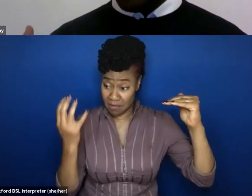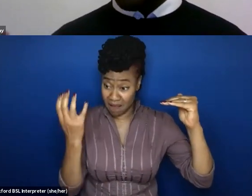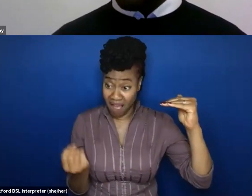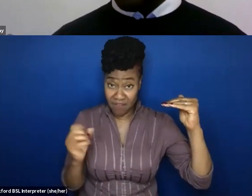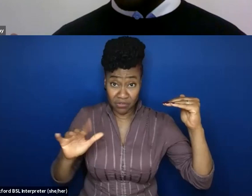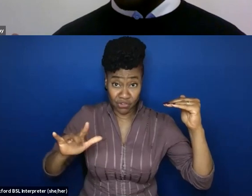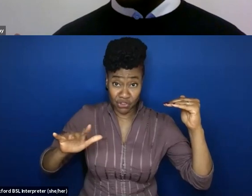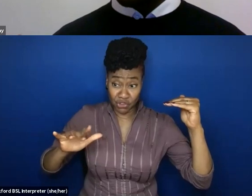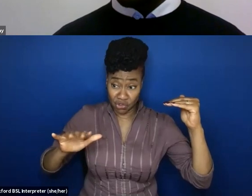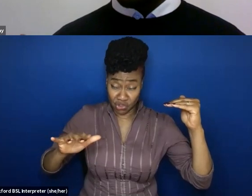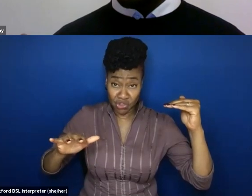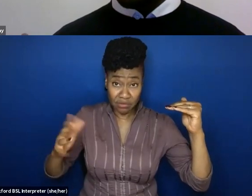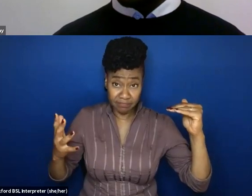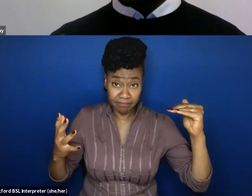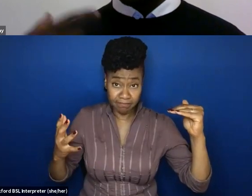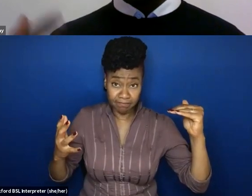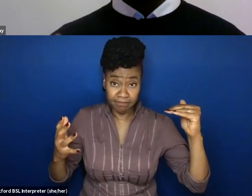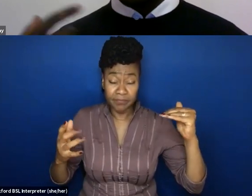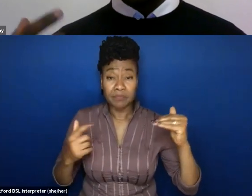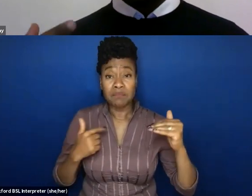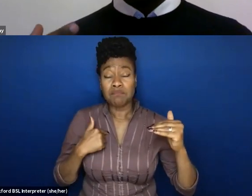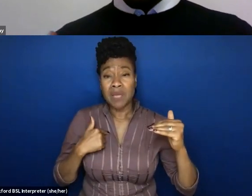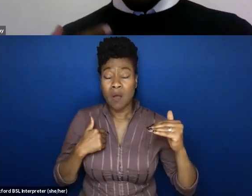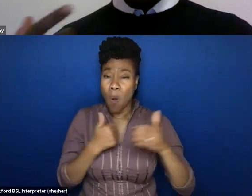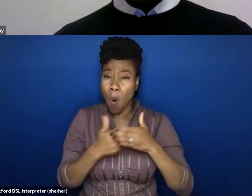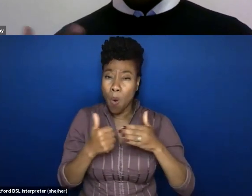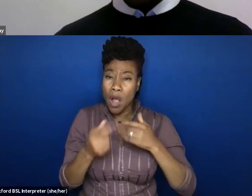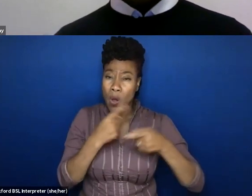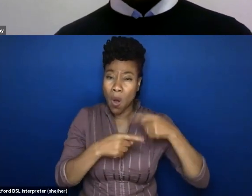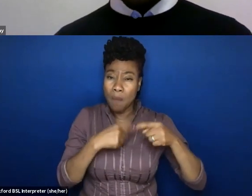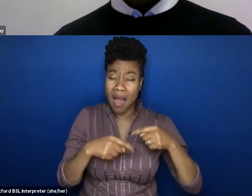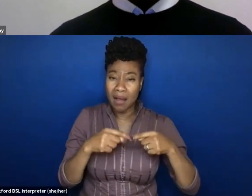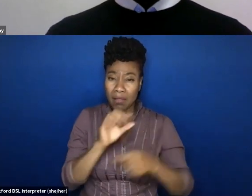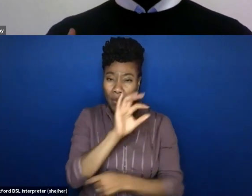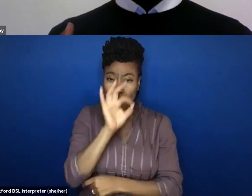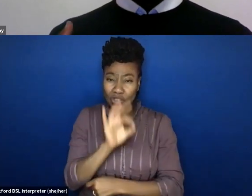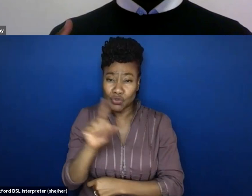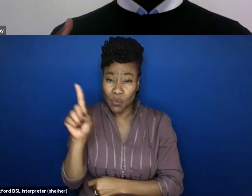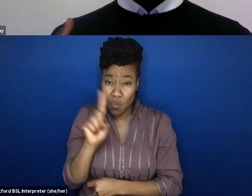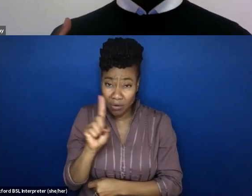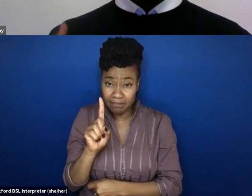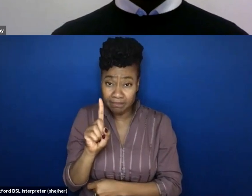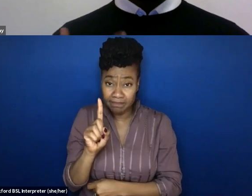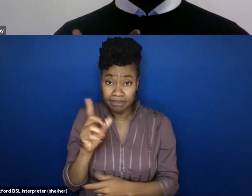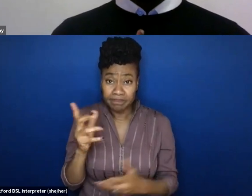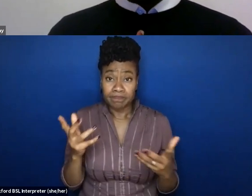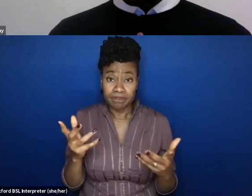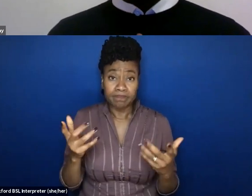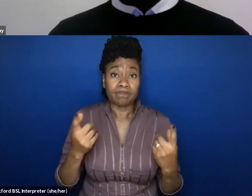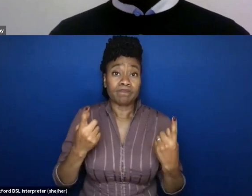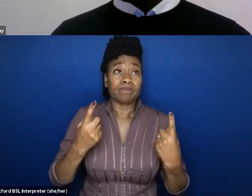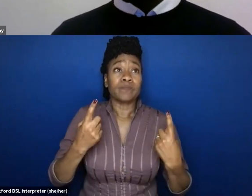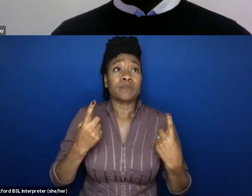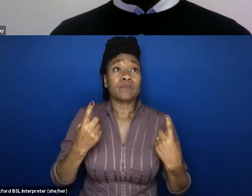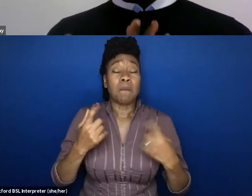come back to is asking this question of, are we working in a way, or we, as a mental